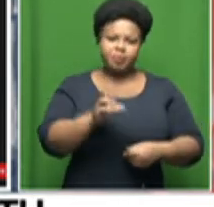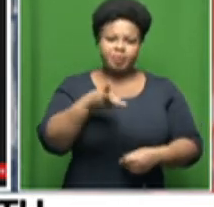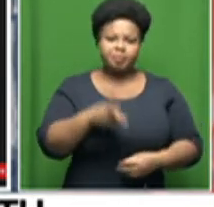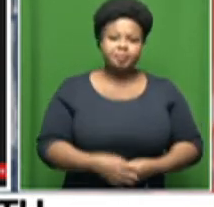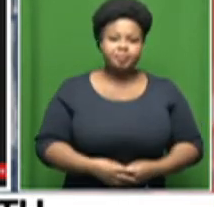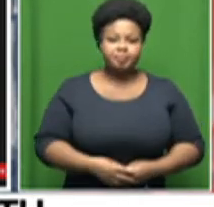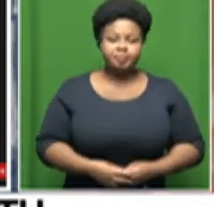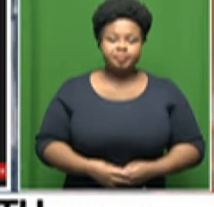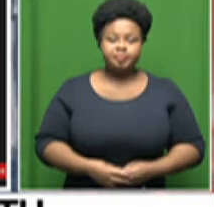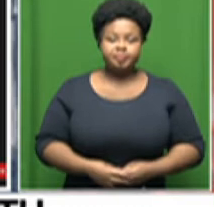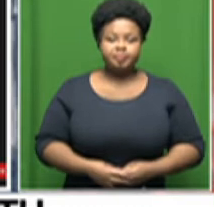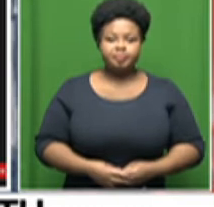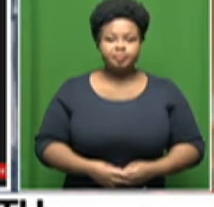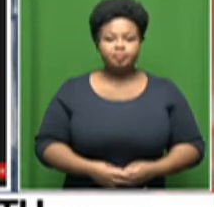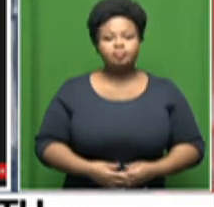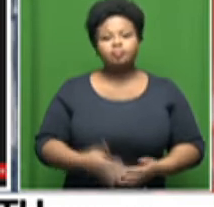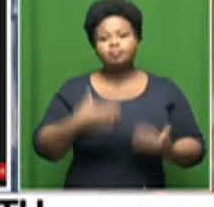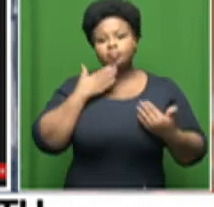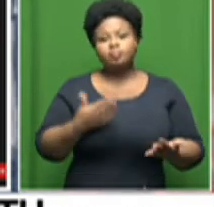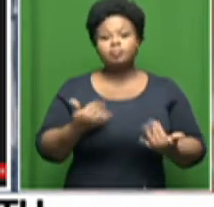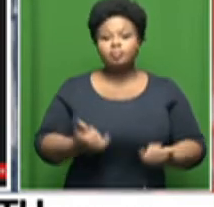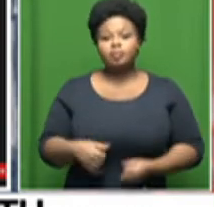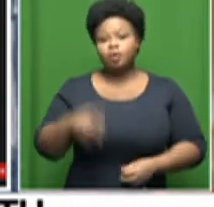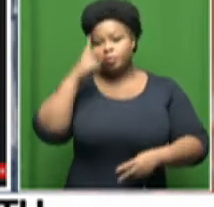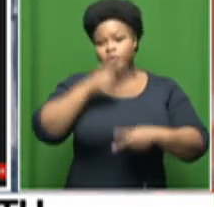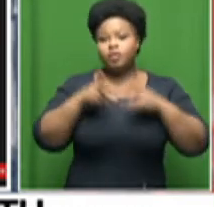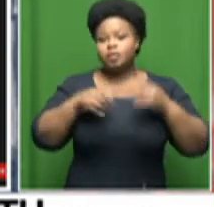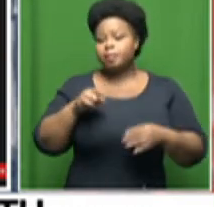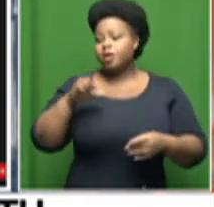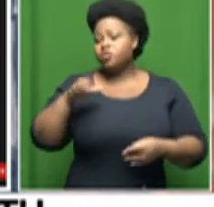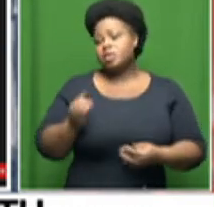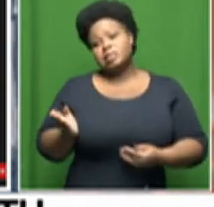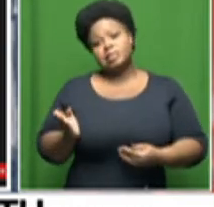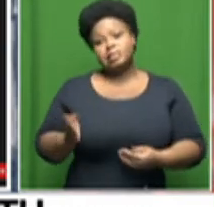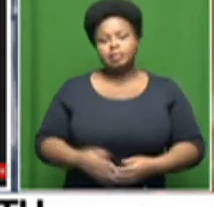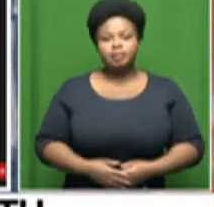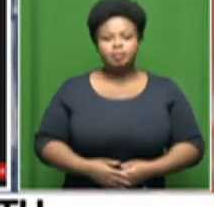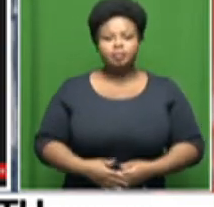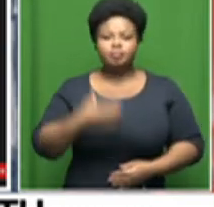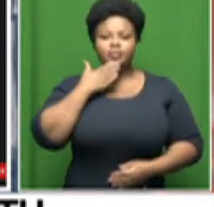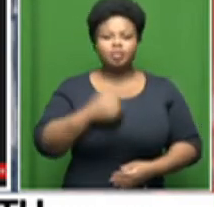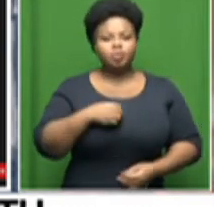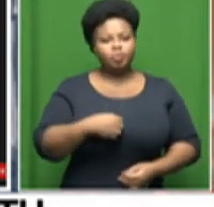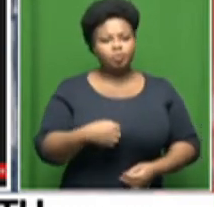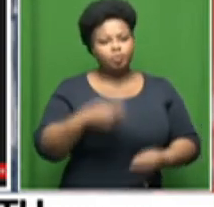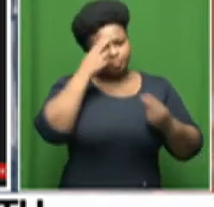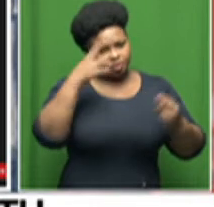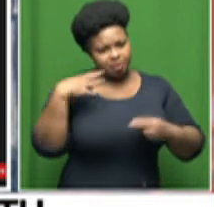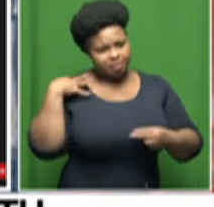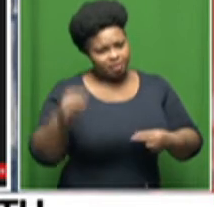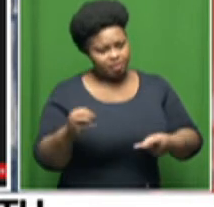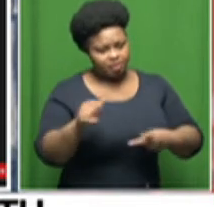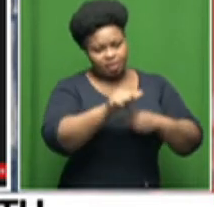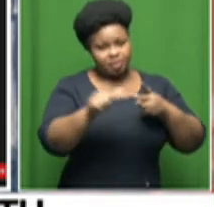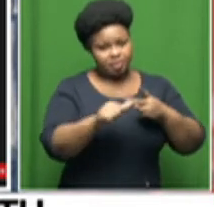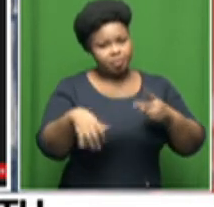Berishuk. Thank you very much, Honourable Minister and Honourable Deputy Minister, Director